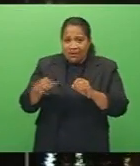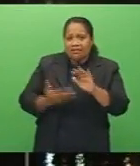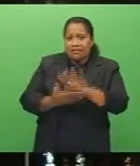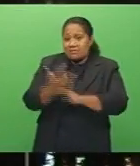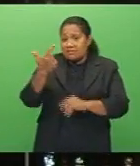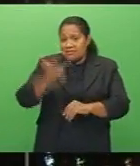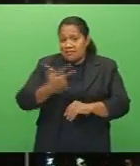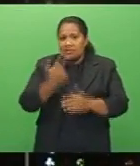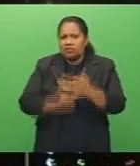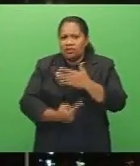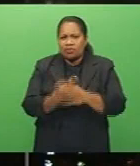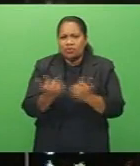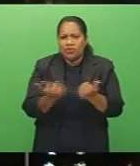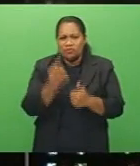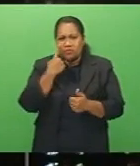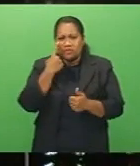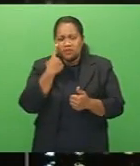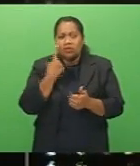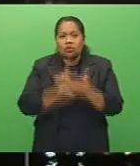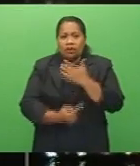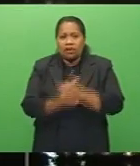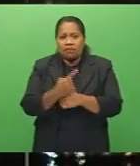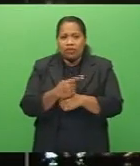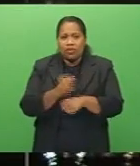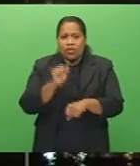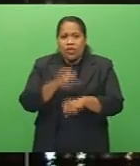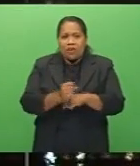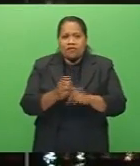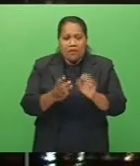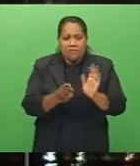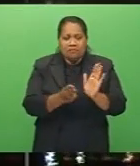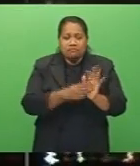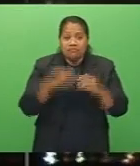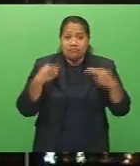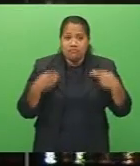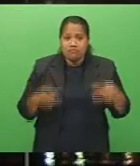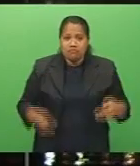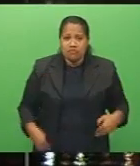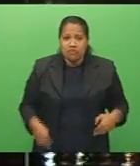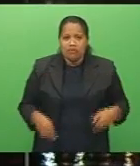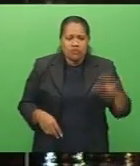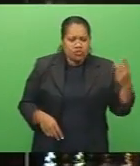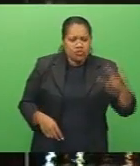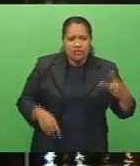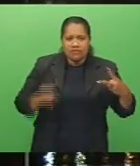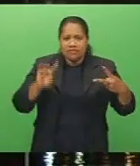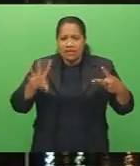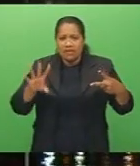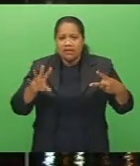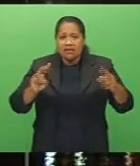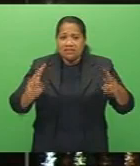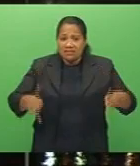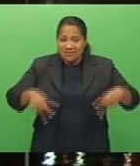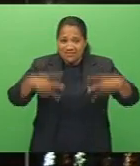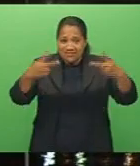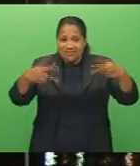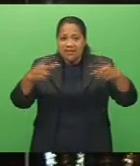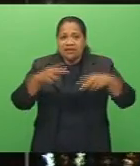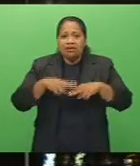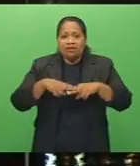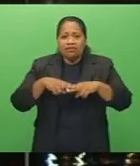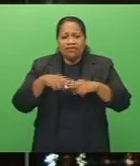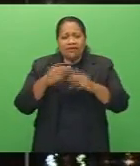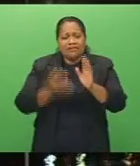enough to see out Mara Storms 12-10 in the semi-finals of the Fiji Secondary Schools Rugby League Vodafone Trophy